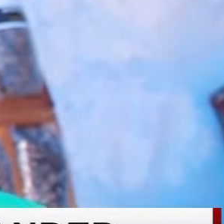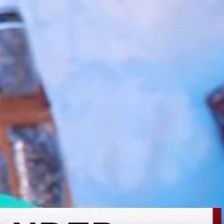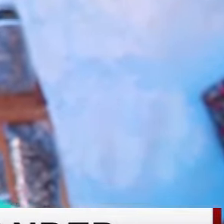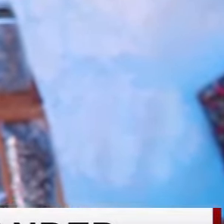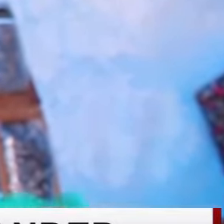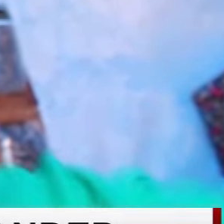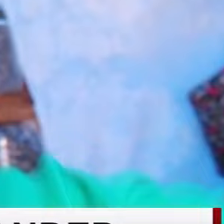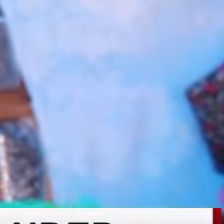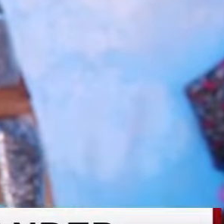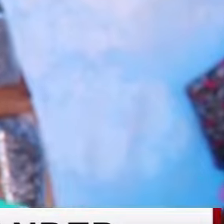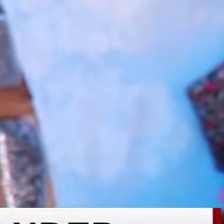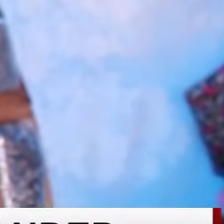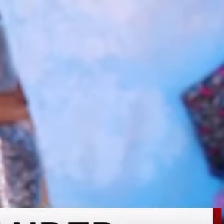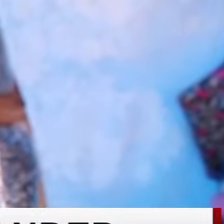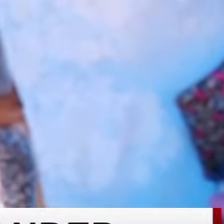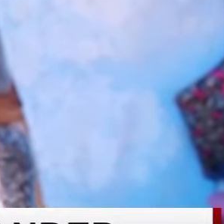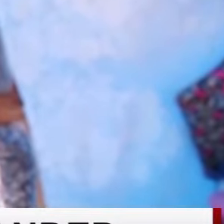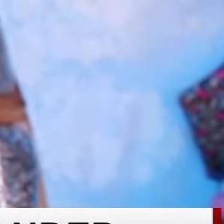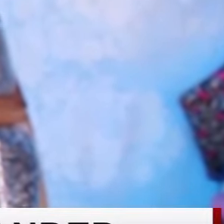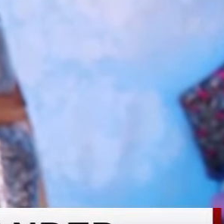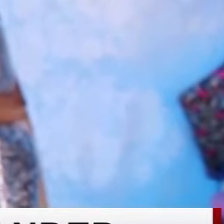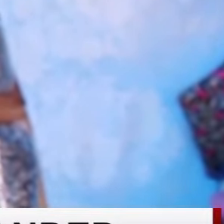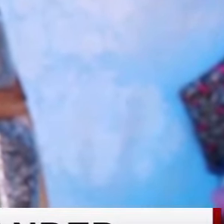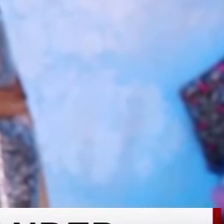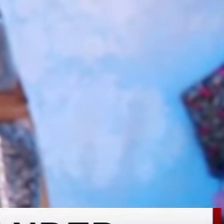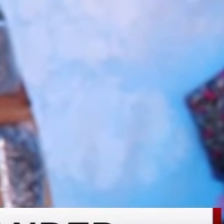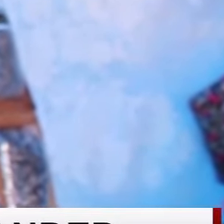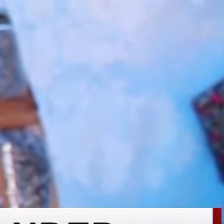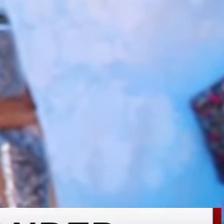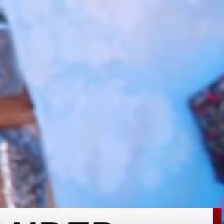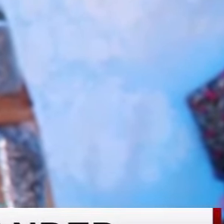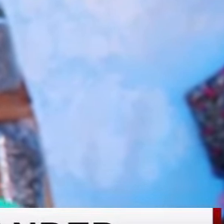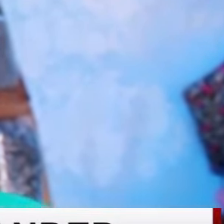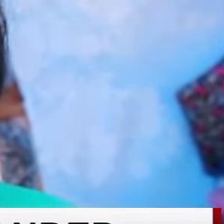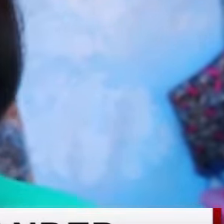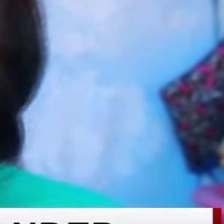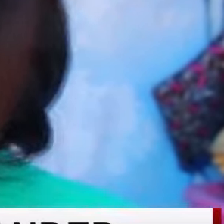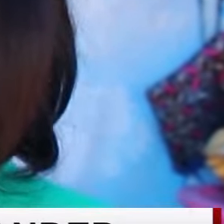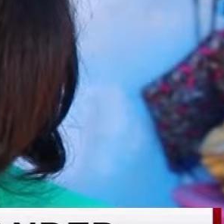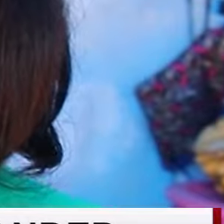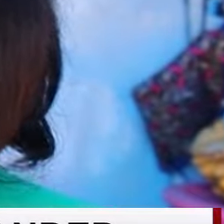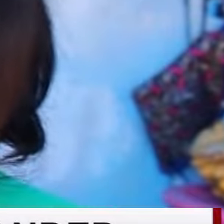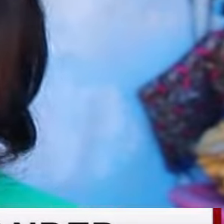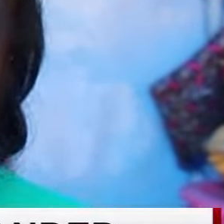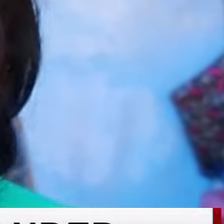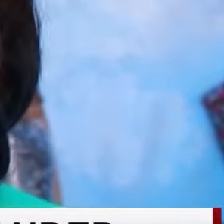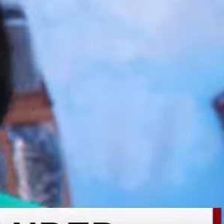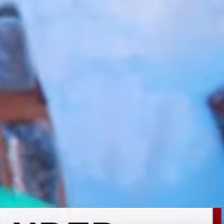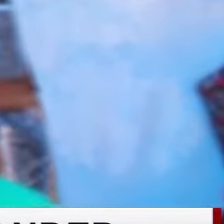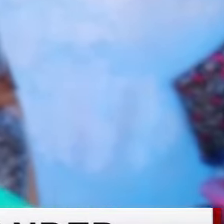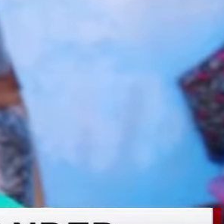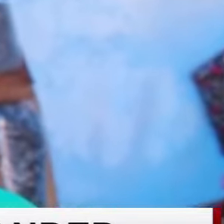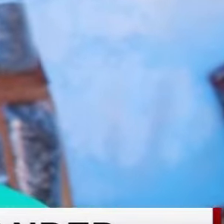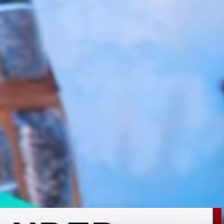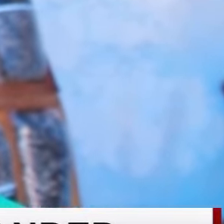conservation. These are the exhibits that have been displayed. Apart from that, we are looking at climate